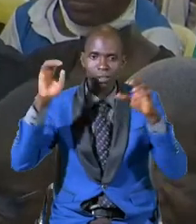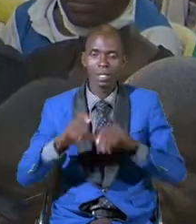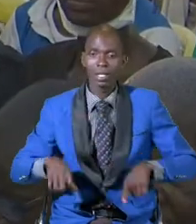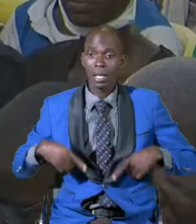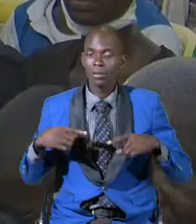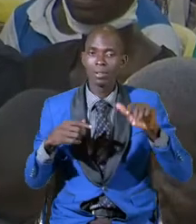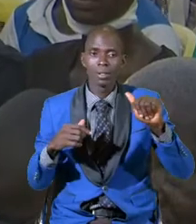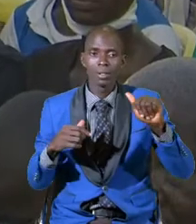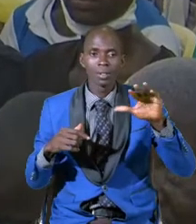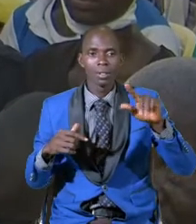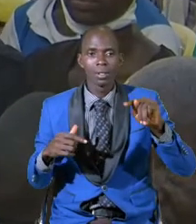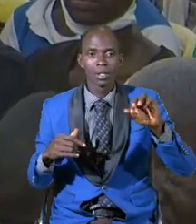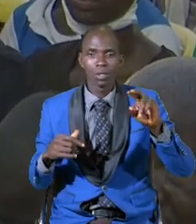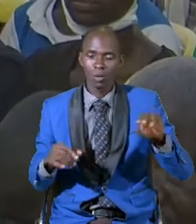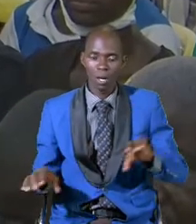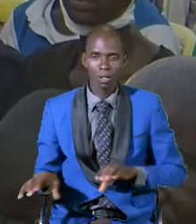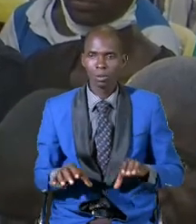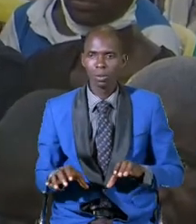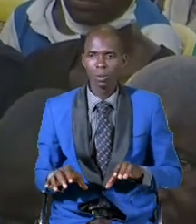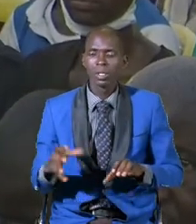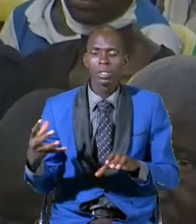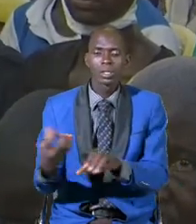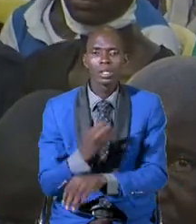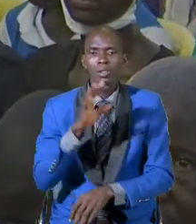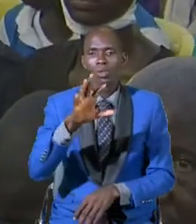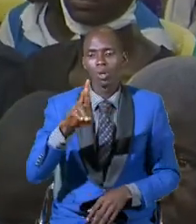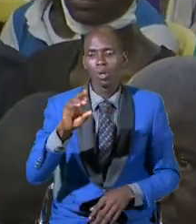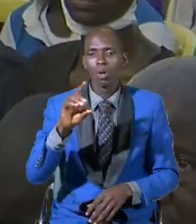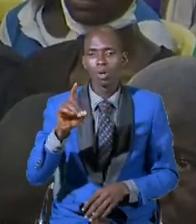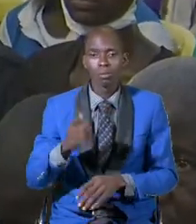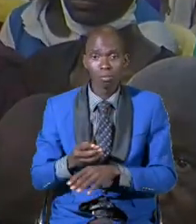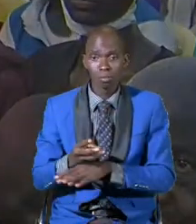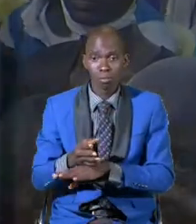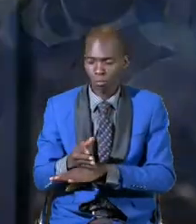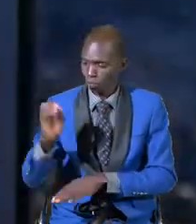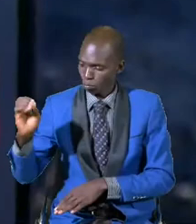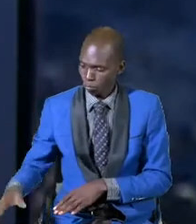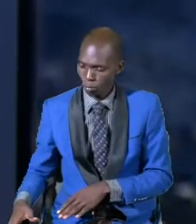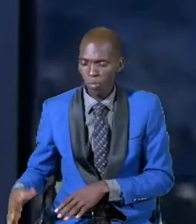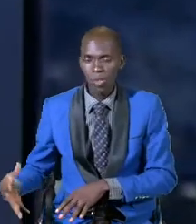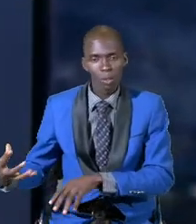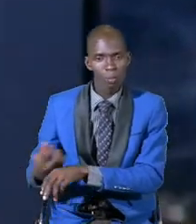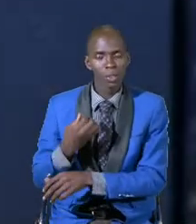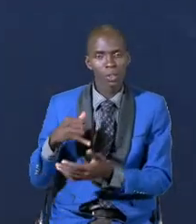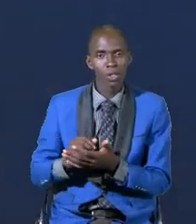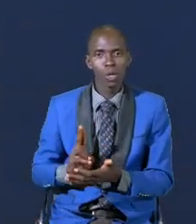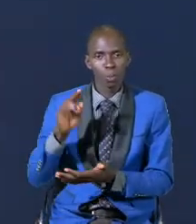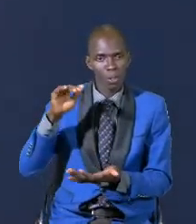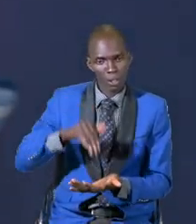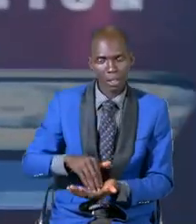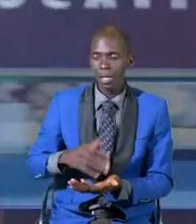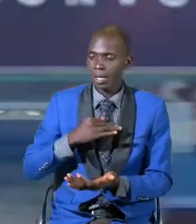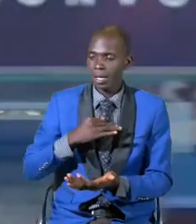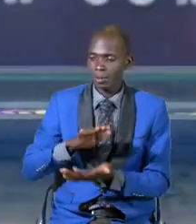Throw the rod down. That's action. Pick it up again. That's action. Eventually they came out. They were at the